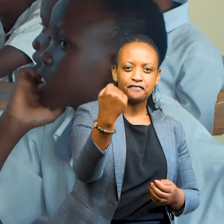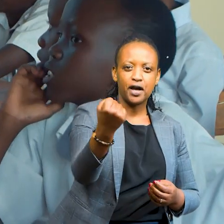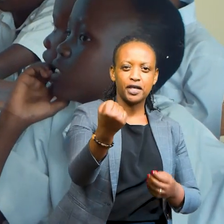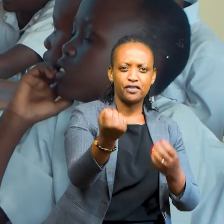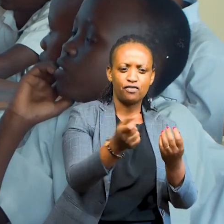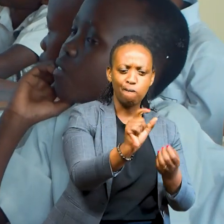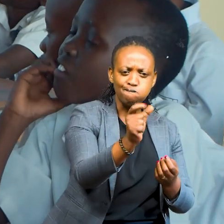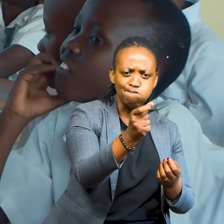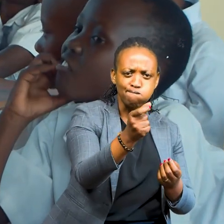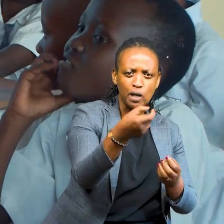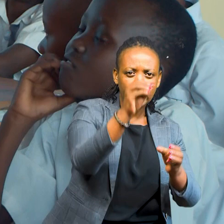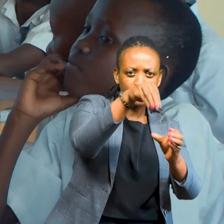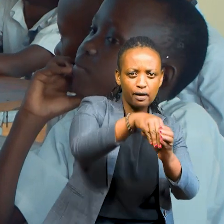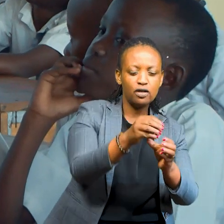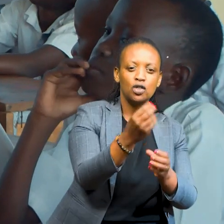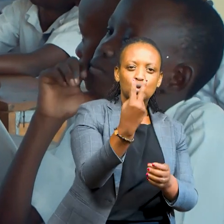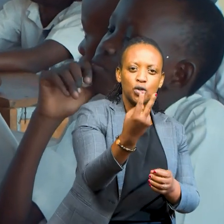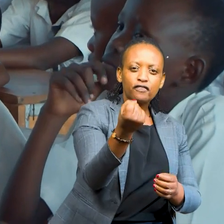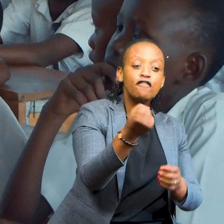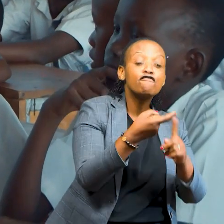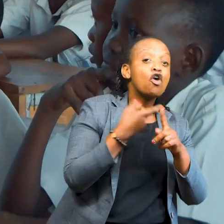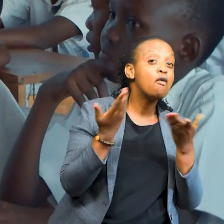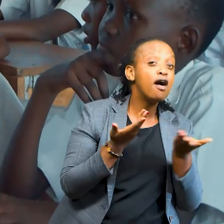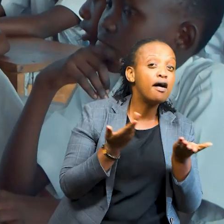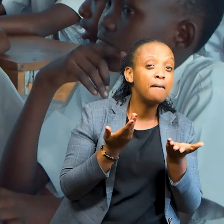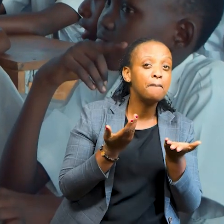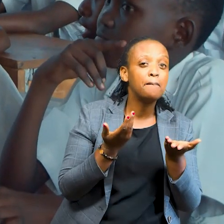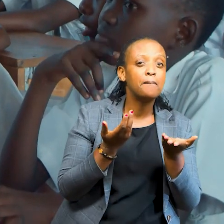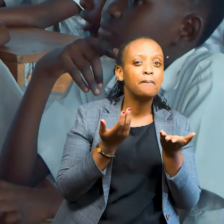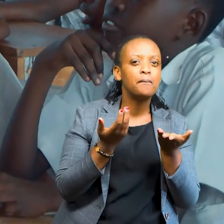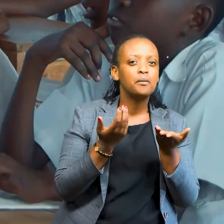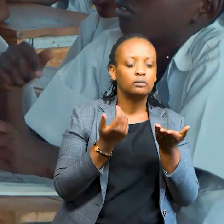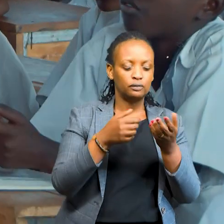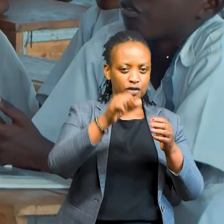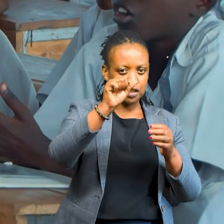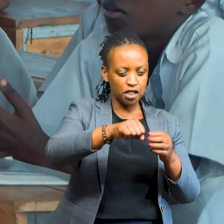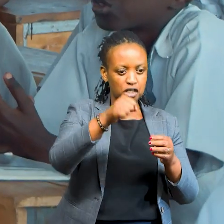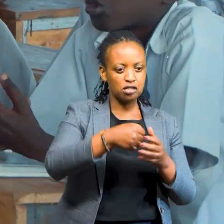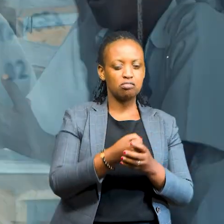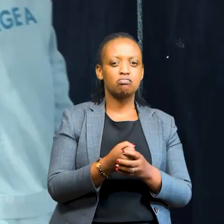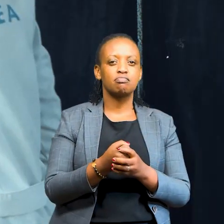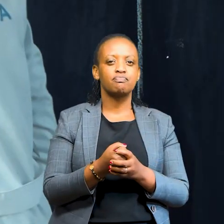25 counters. 25 from where? It is